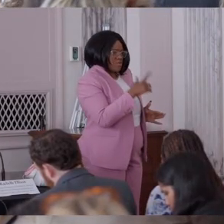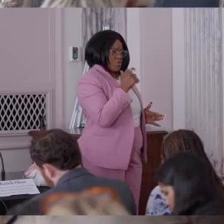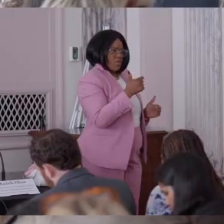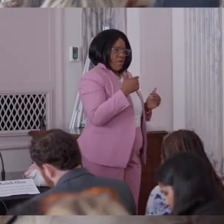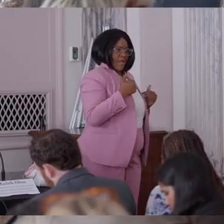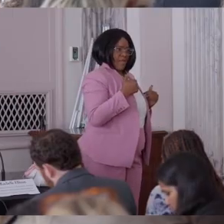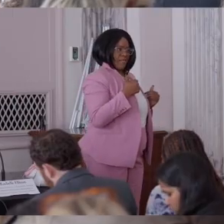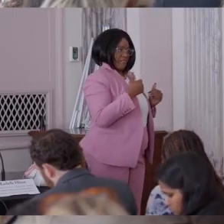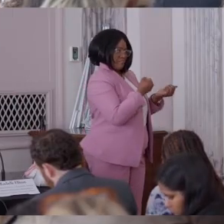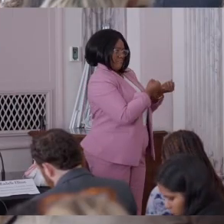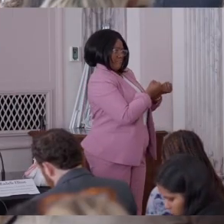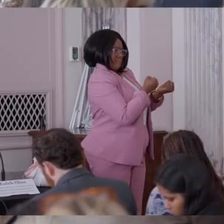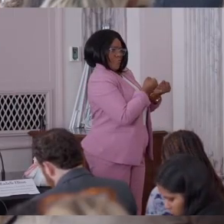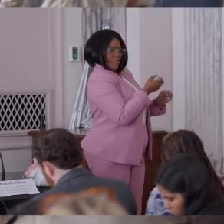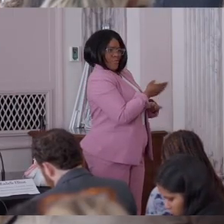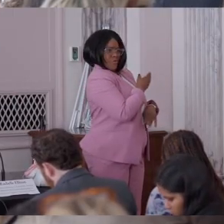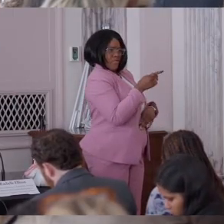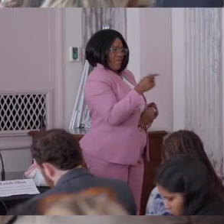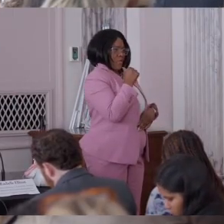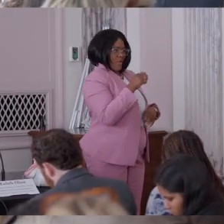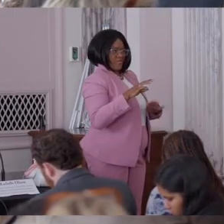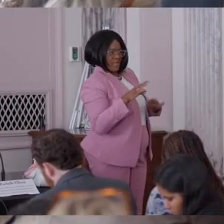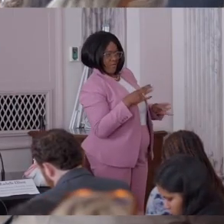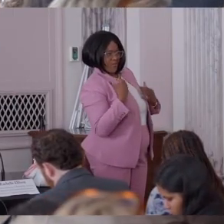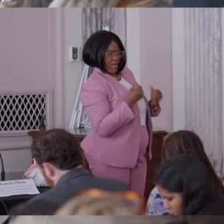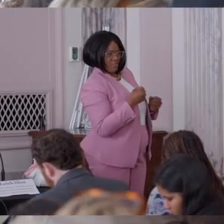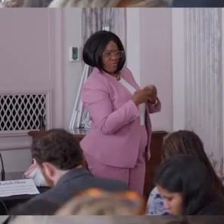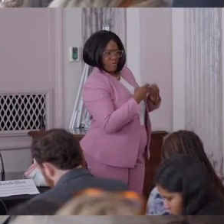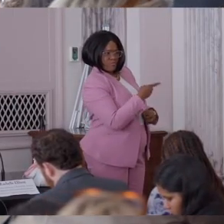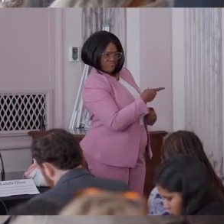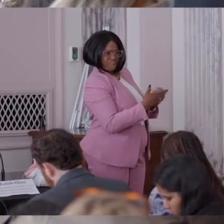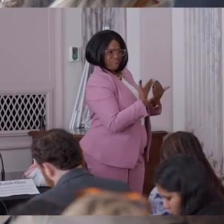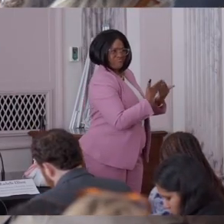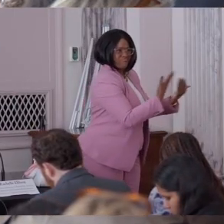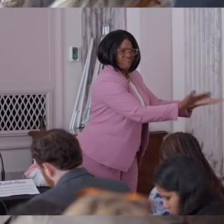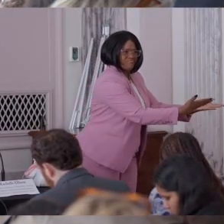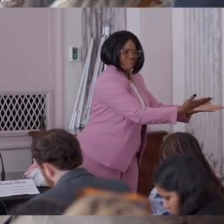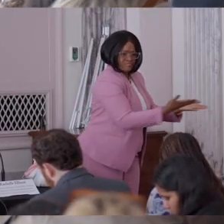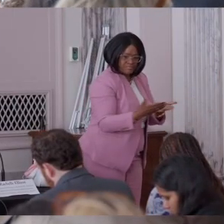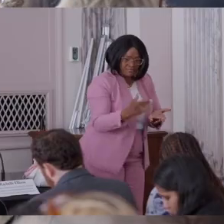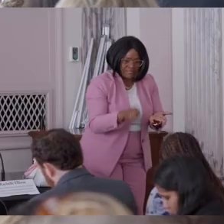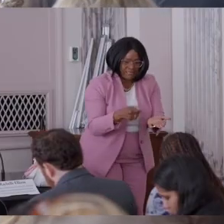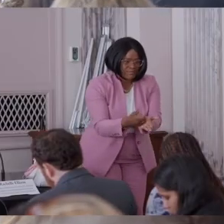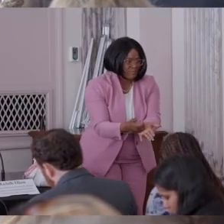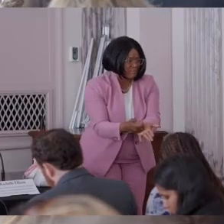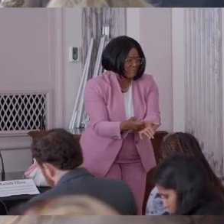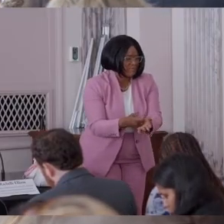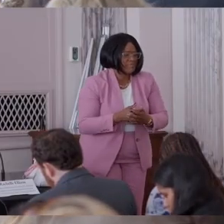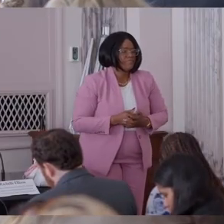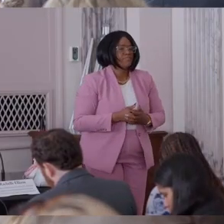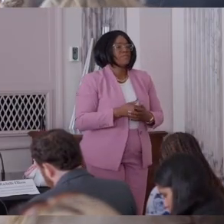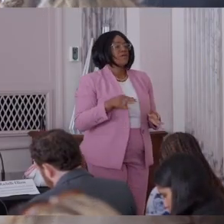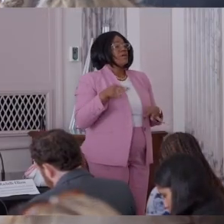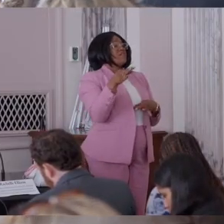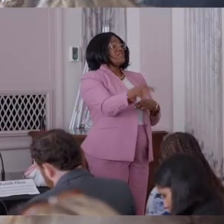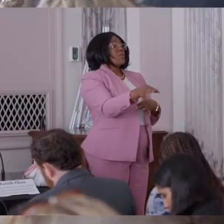than those who had less behavioral health issues. Fast forward to